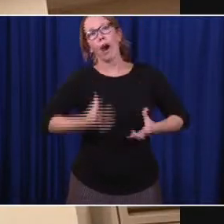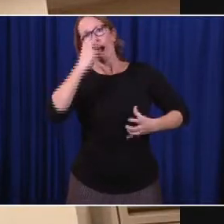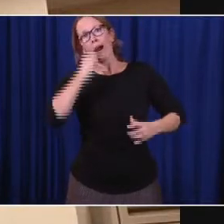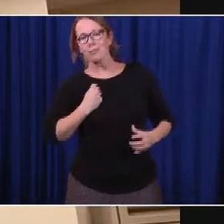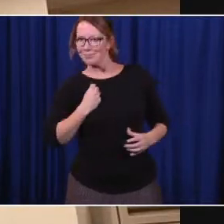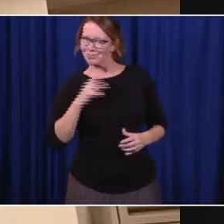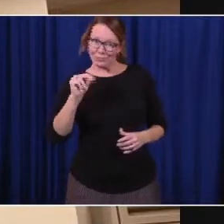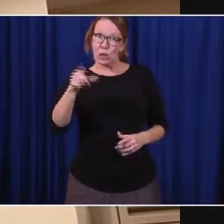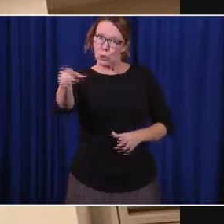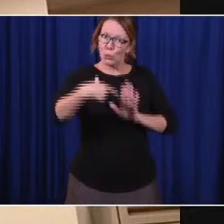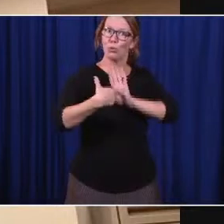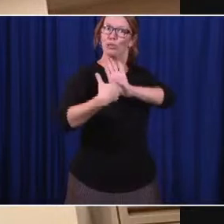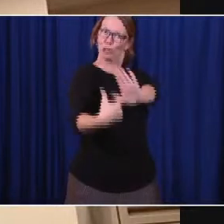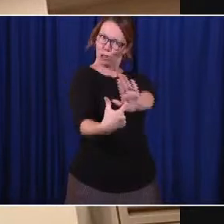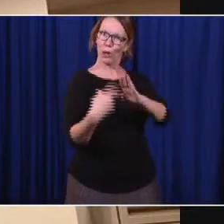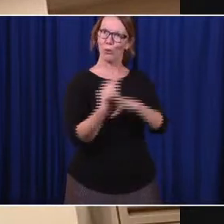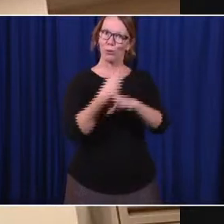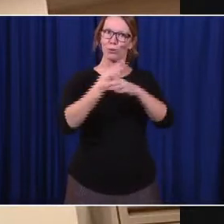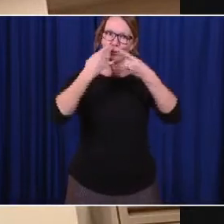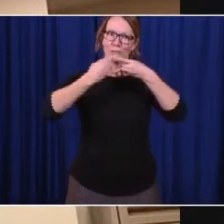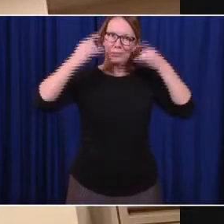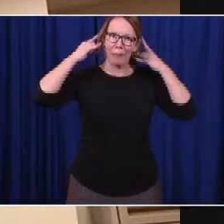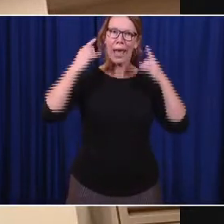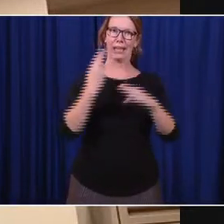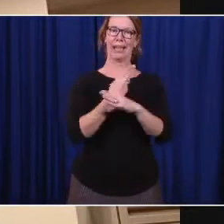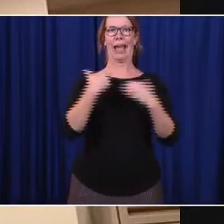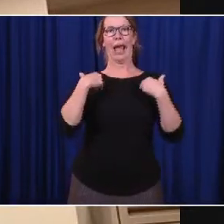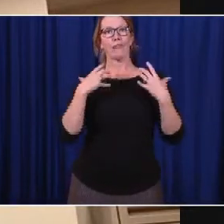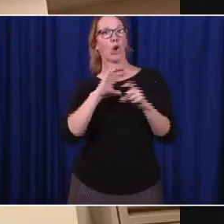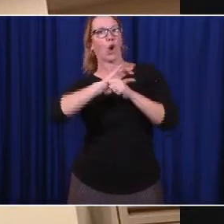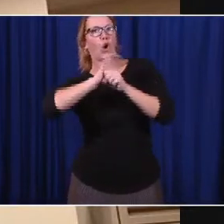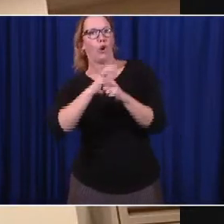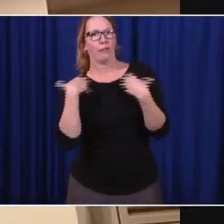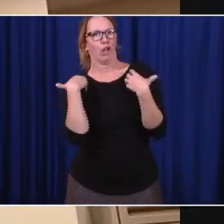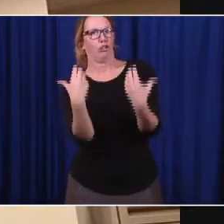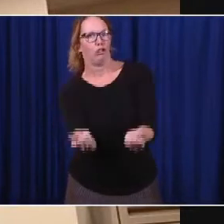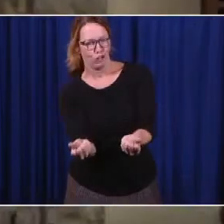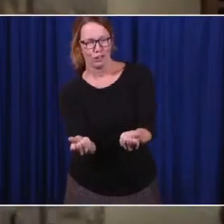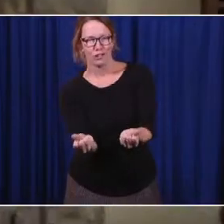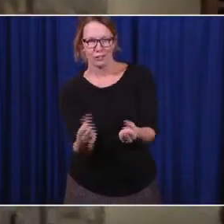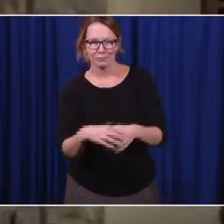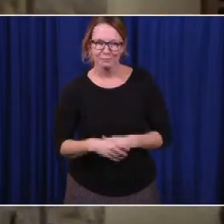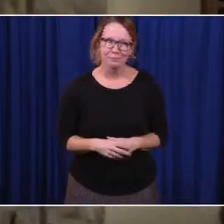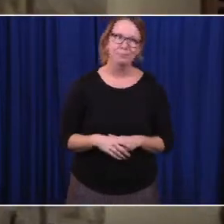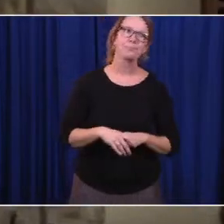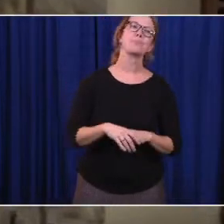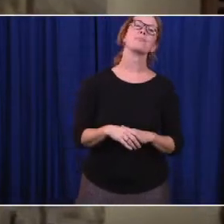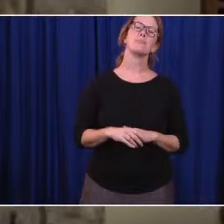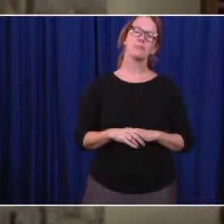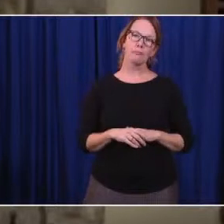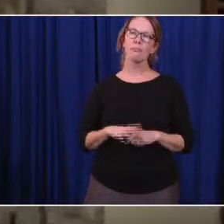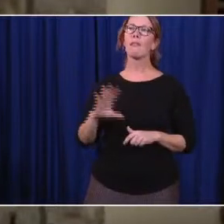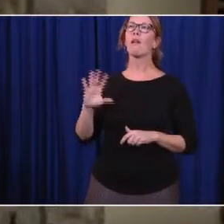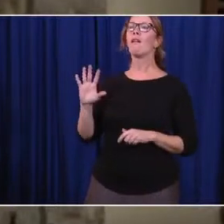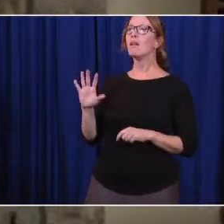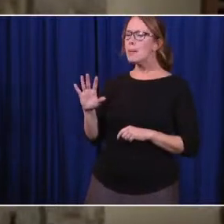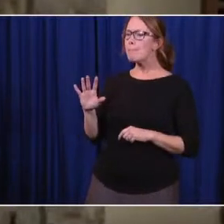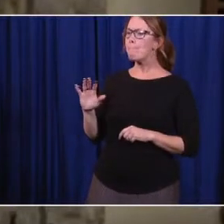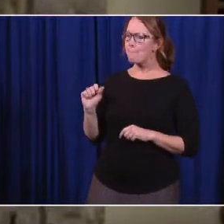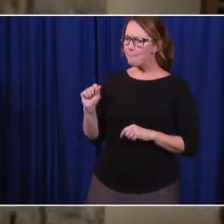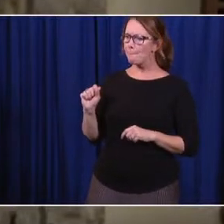to the community to have that COVID courage and wear those masks. Well, you